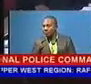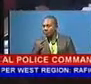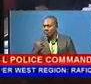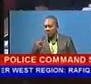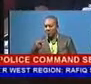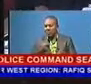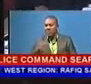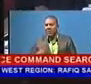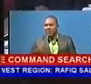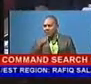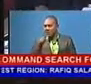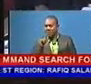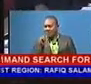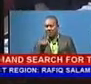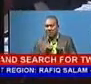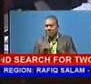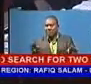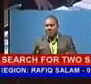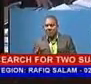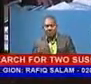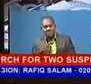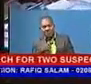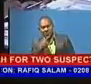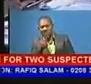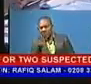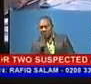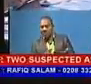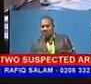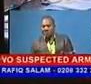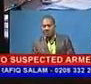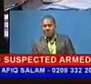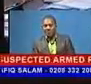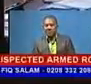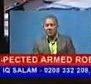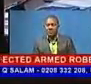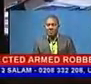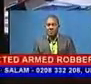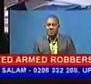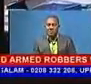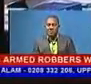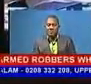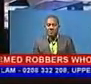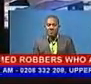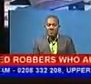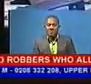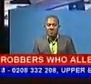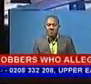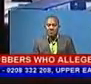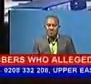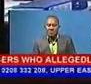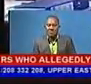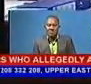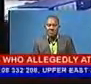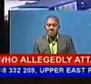clear. Yes, he mentioned stifles. Are these stifles going to be sorted out? Yes, I didn't